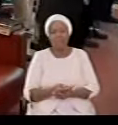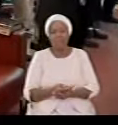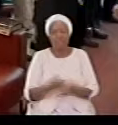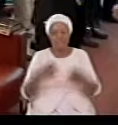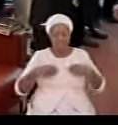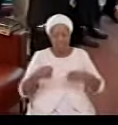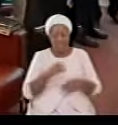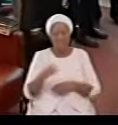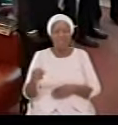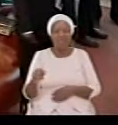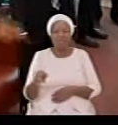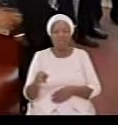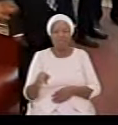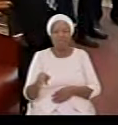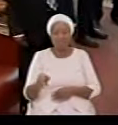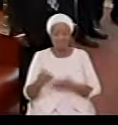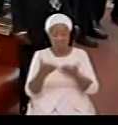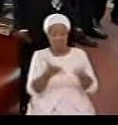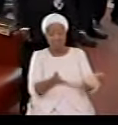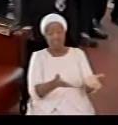Healing available.